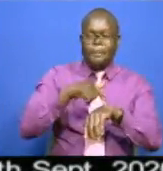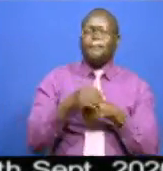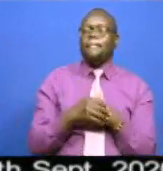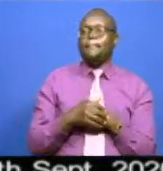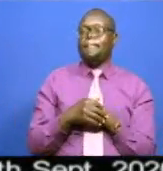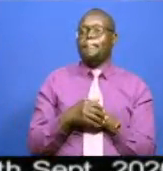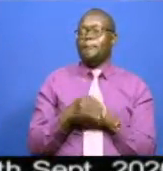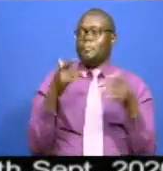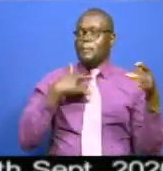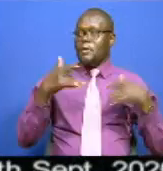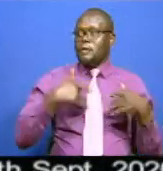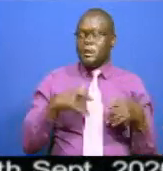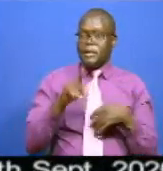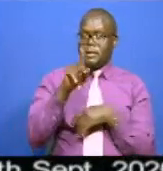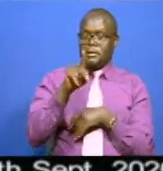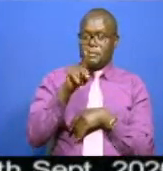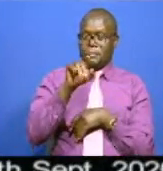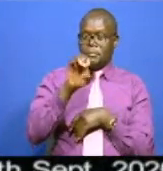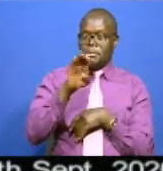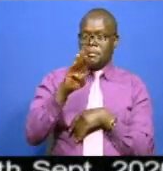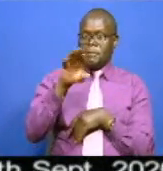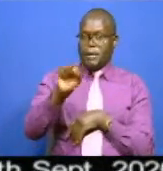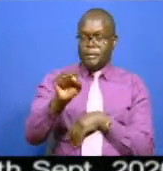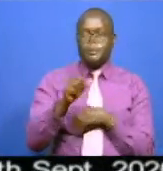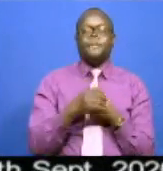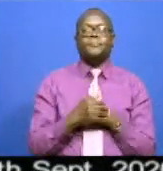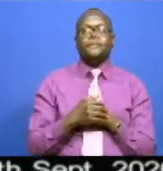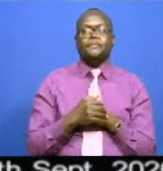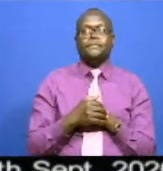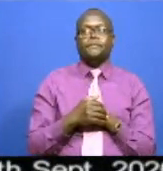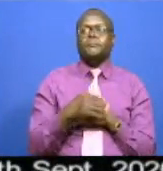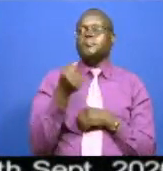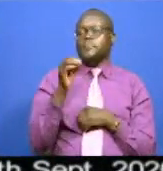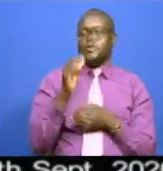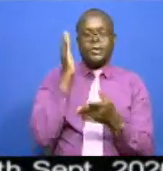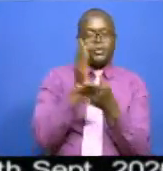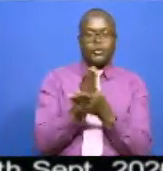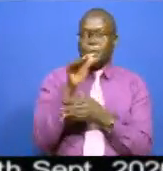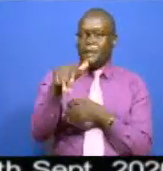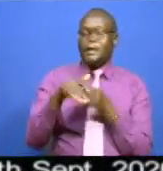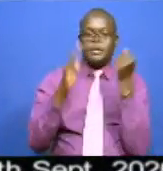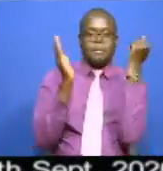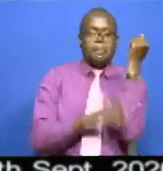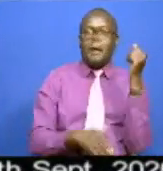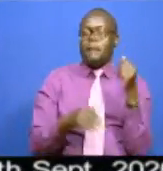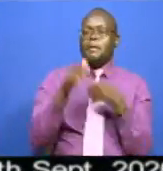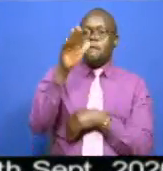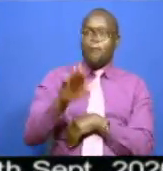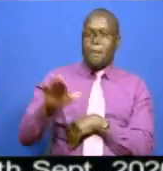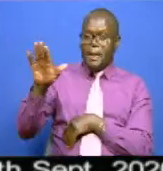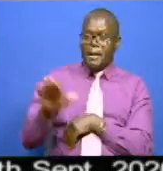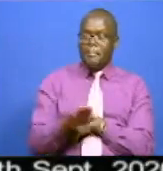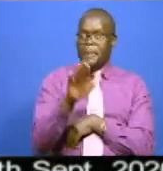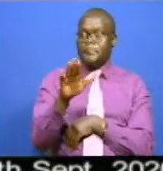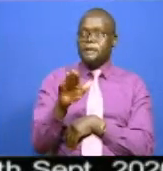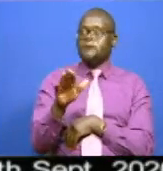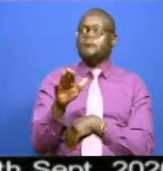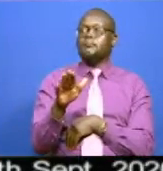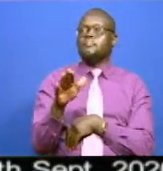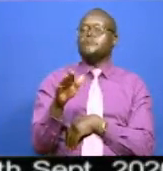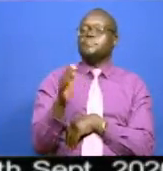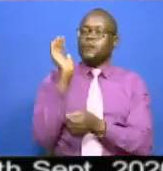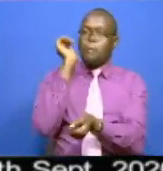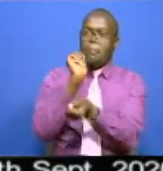with regard to the Kenya Bureau of Standards. It would therefore be unlawful and very unusual for Parliament to seem to want to